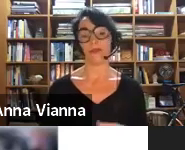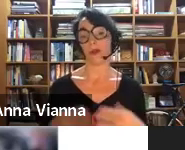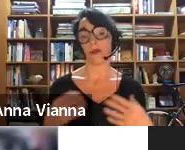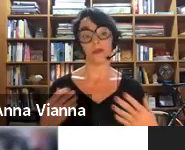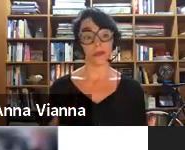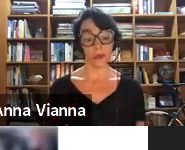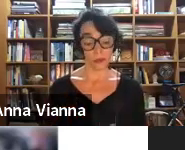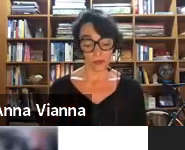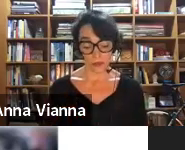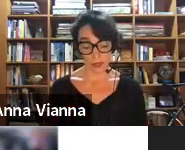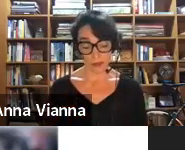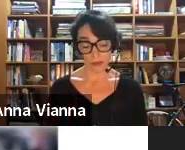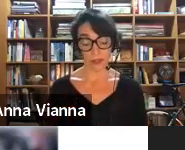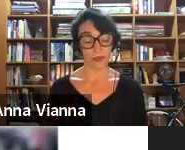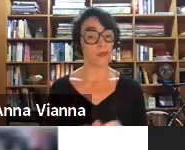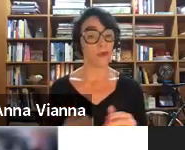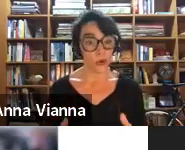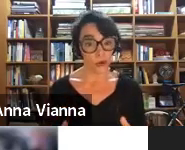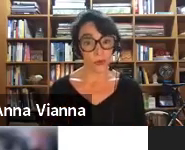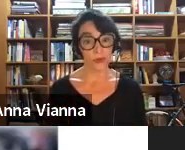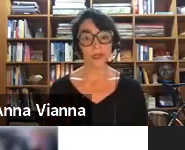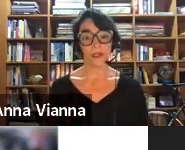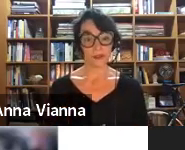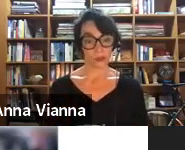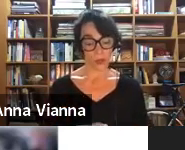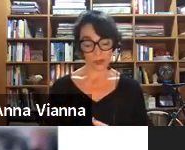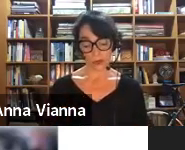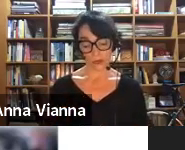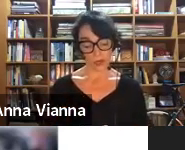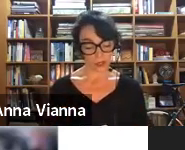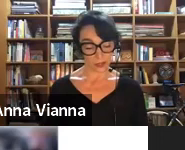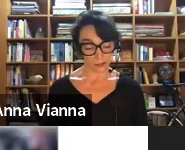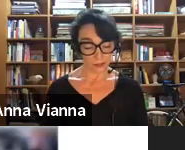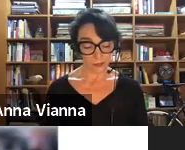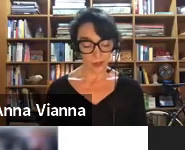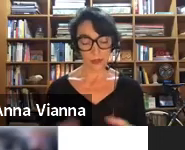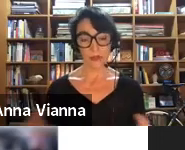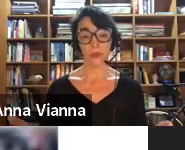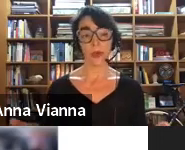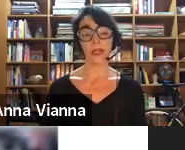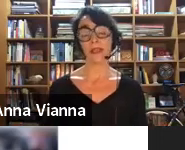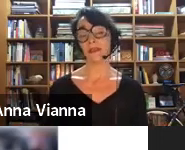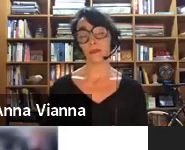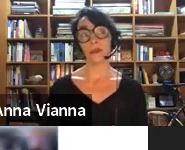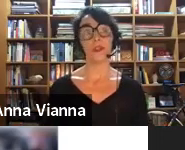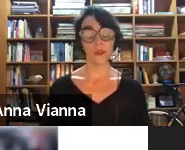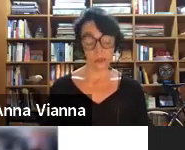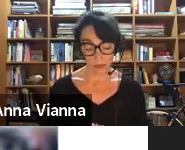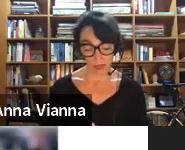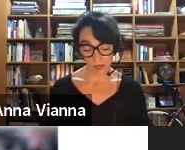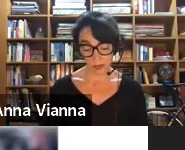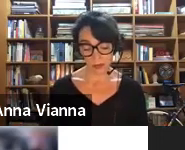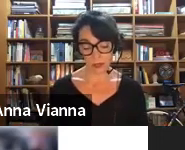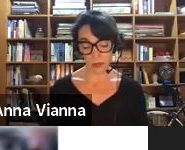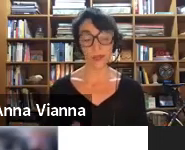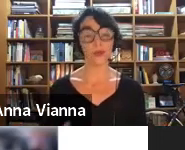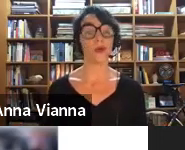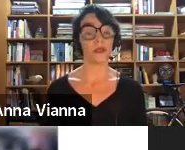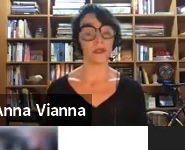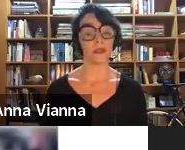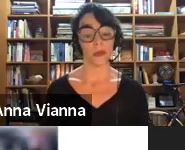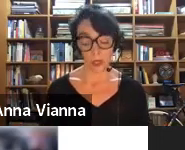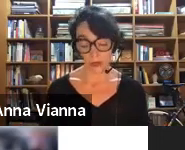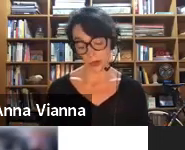have to follow the sermons and it's really formal and it's quite nerve-wracking. So I guess presidential debates and